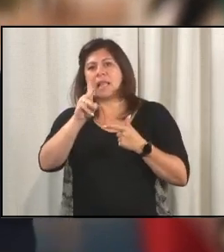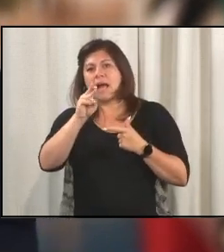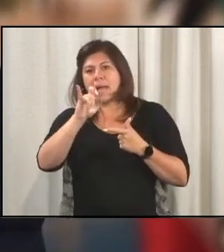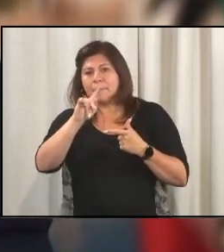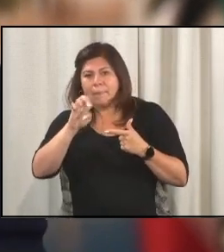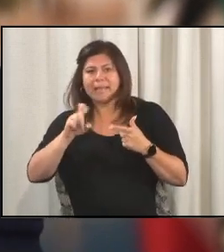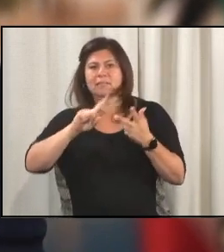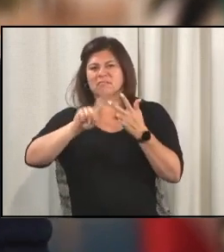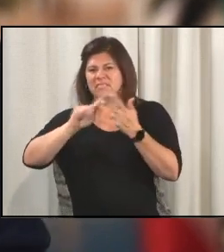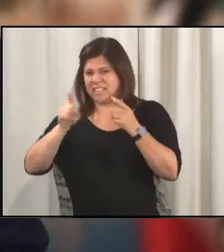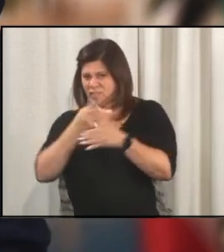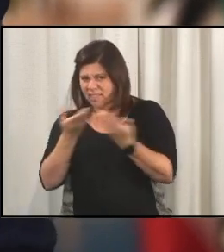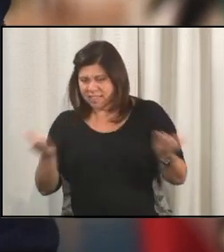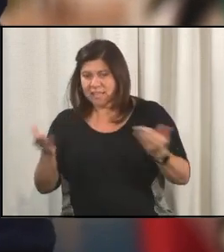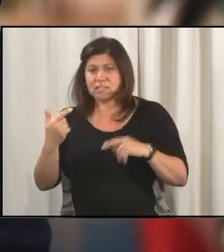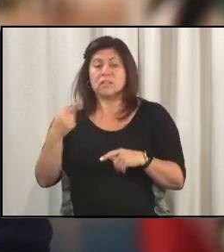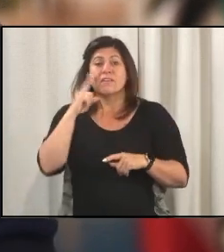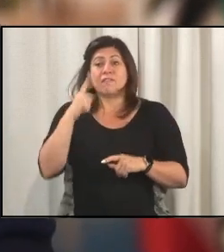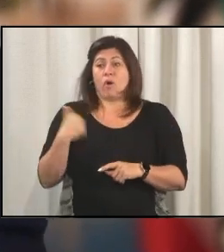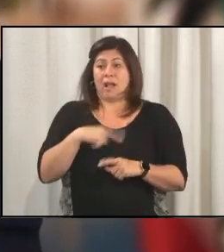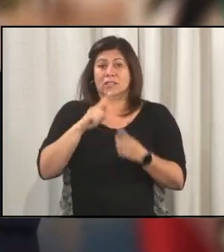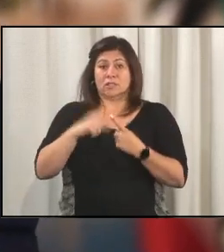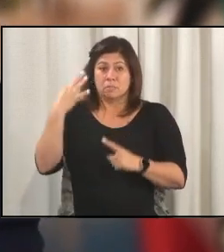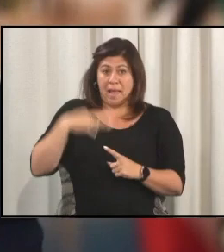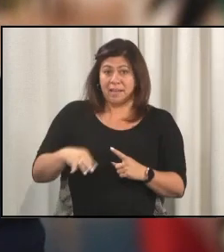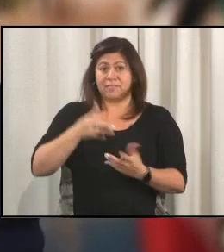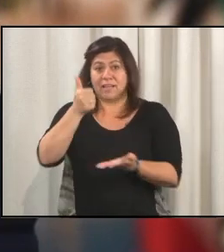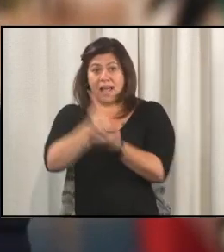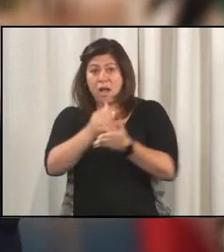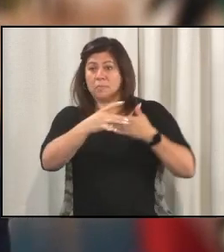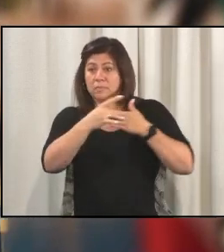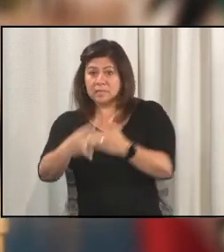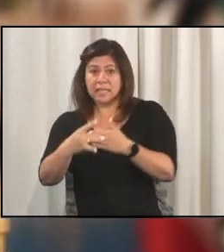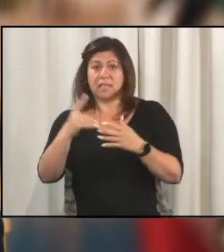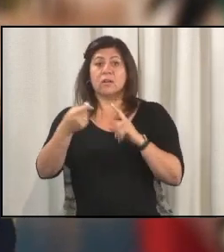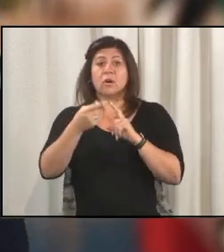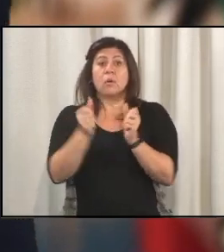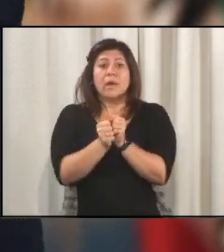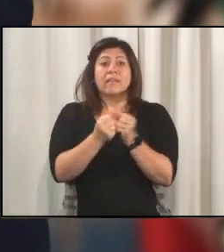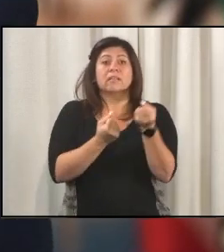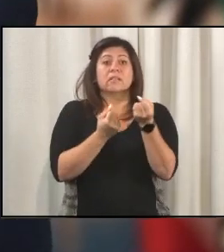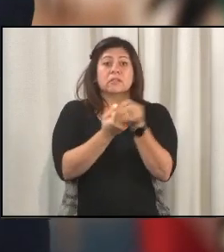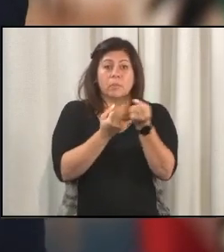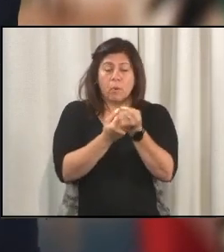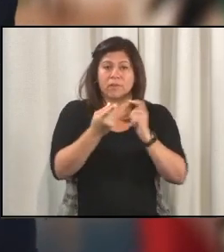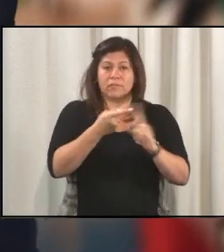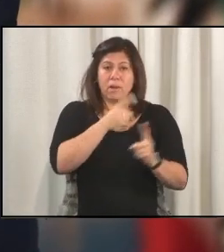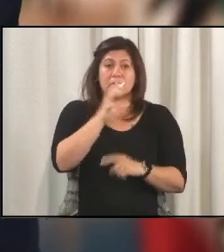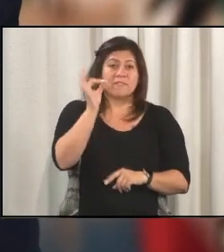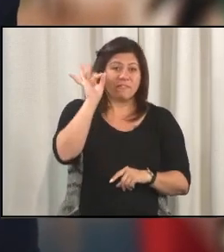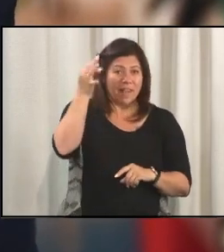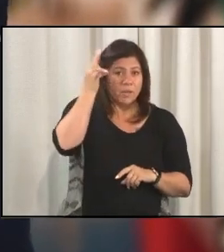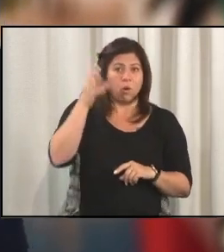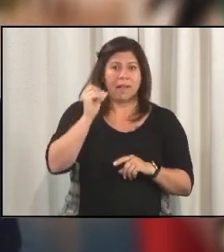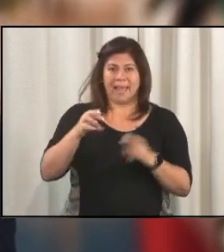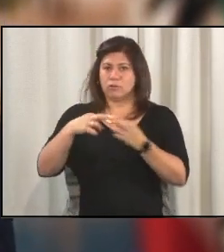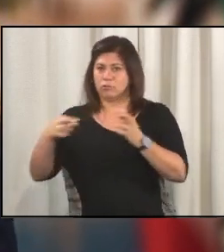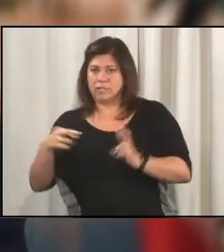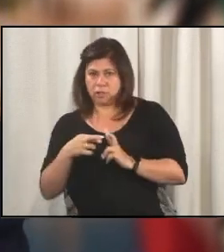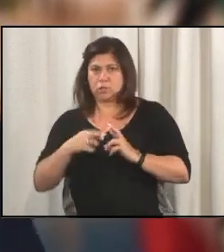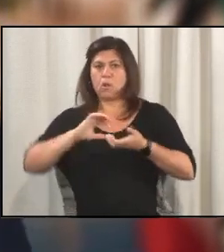to learn, to lead, and to benefit from support from federal and regional partnerships. Now, you may have